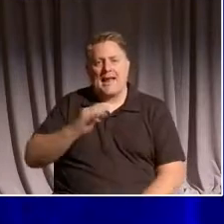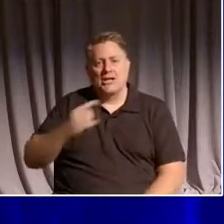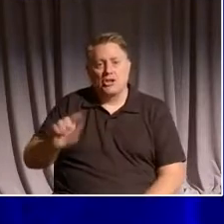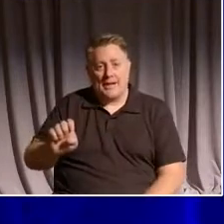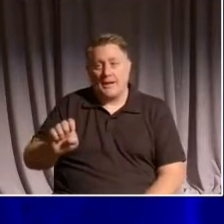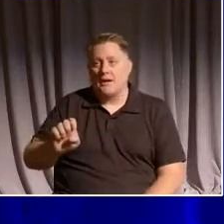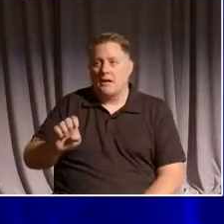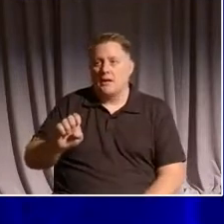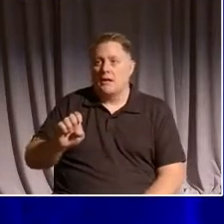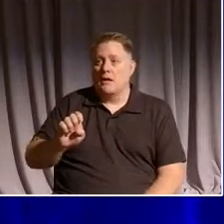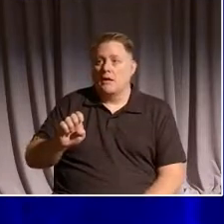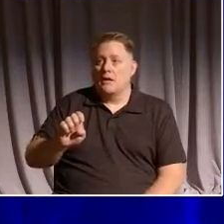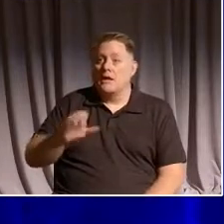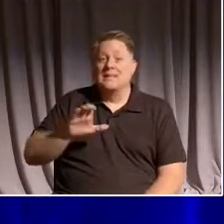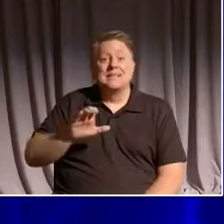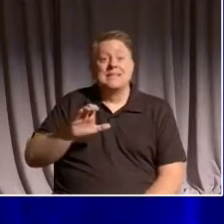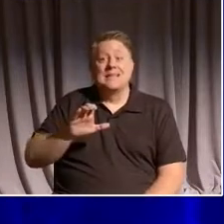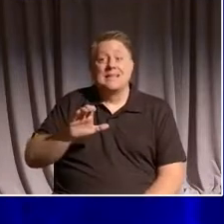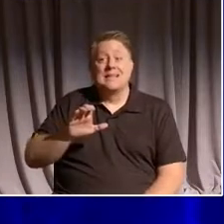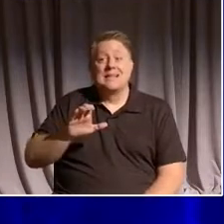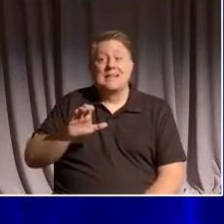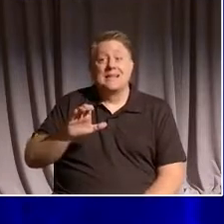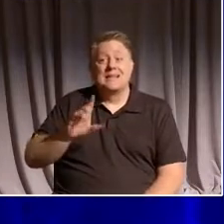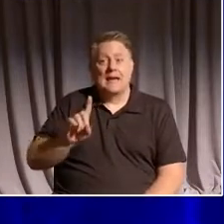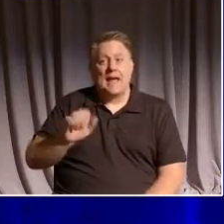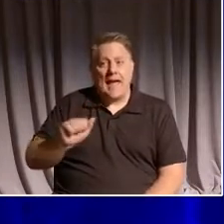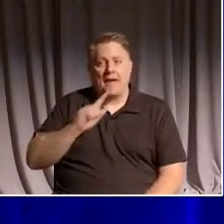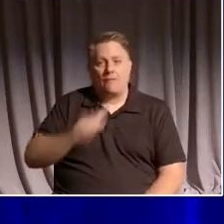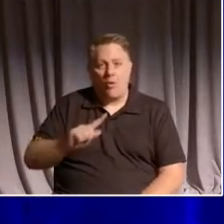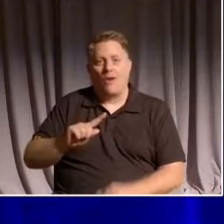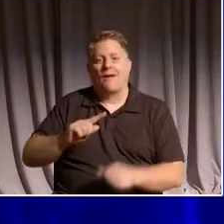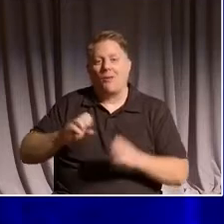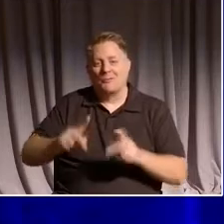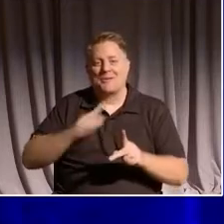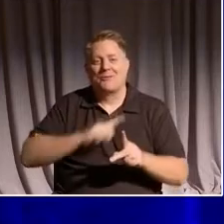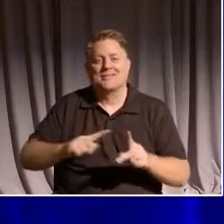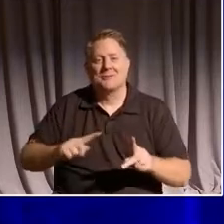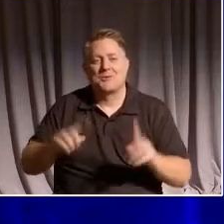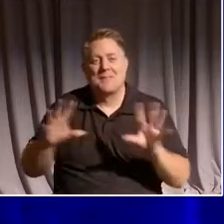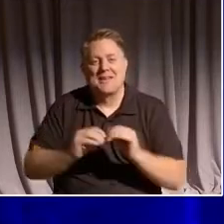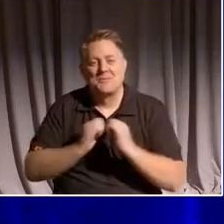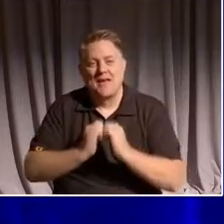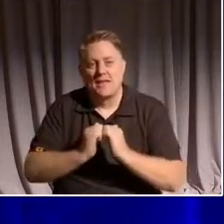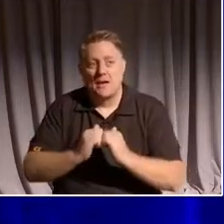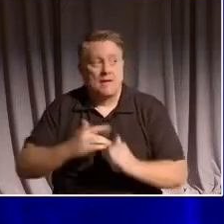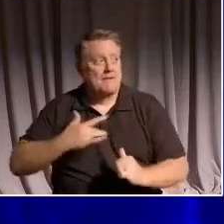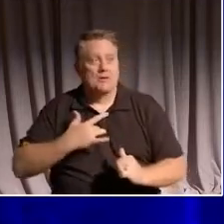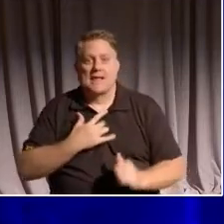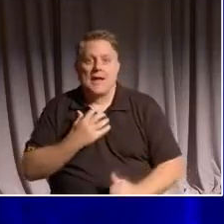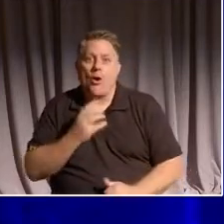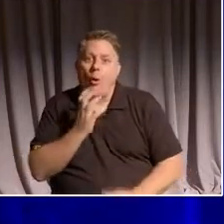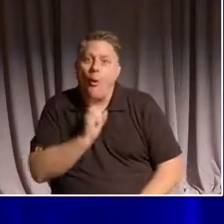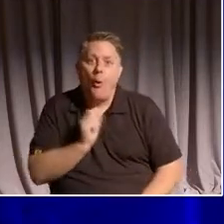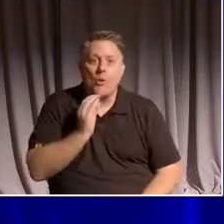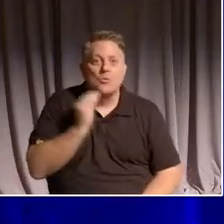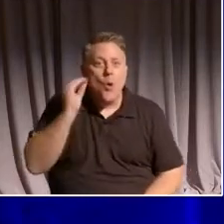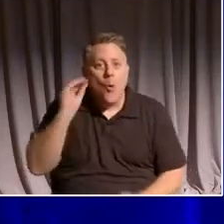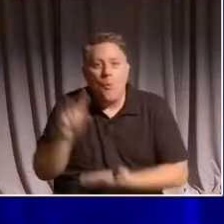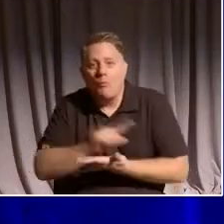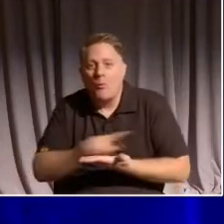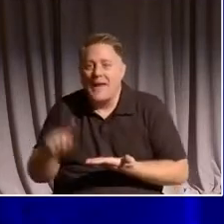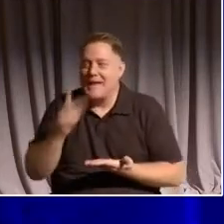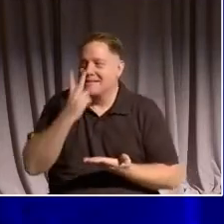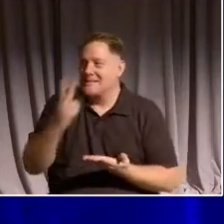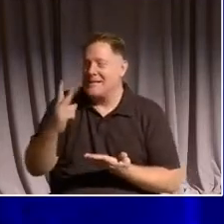thank CDA for this amazing opportunity for us to gather together. It feels like old home week. It feels so good to see so